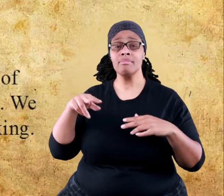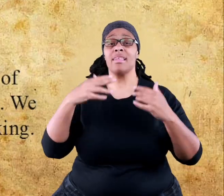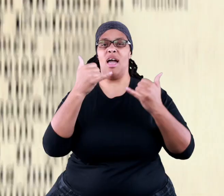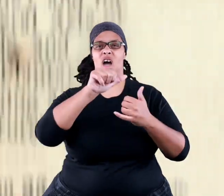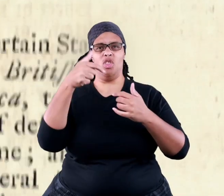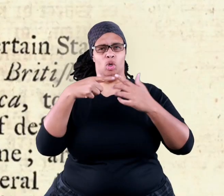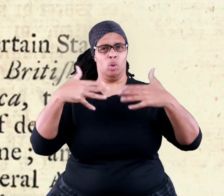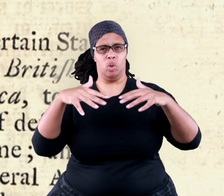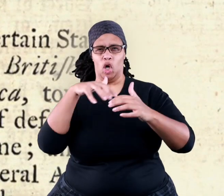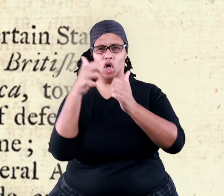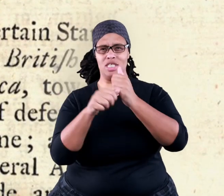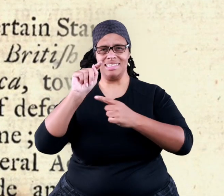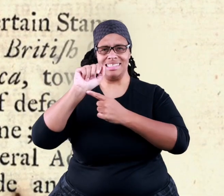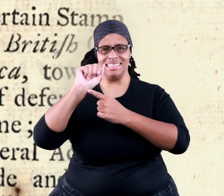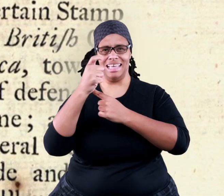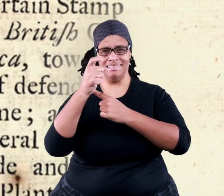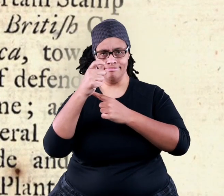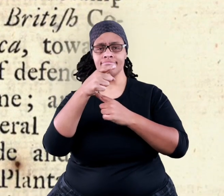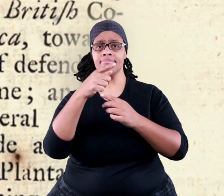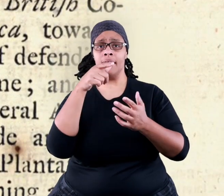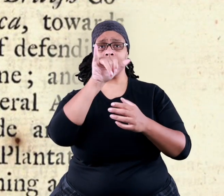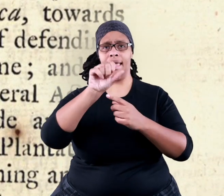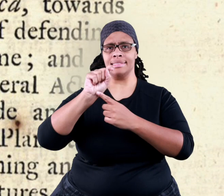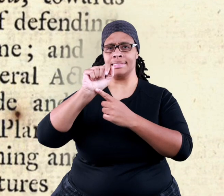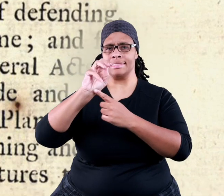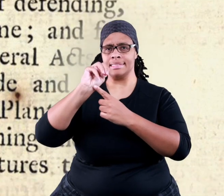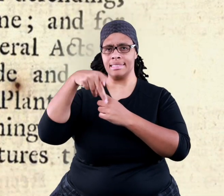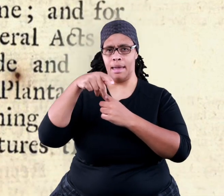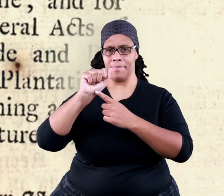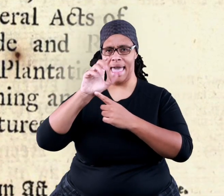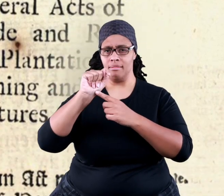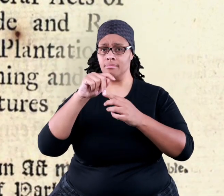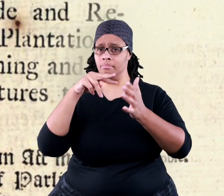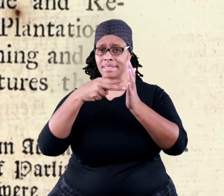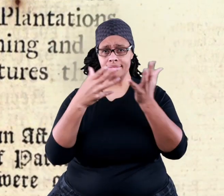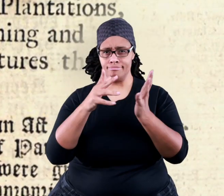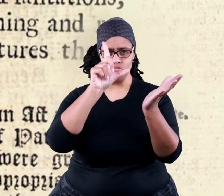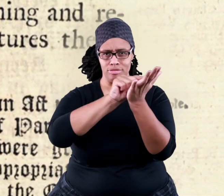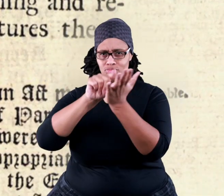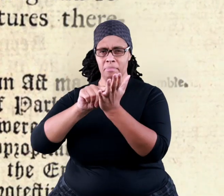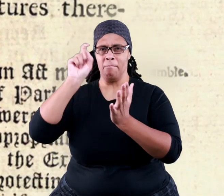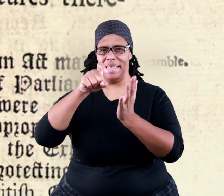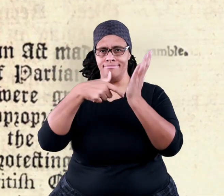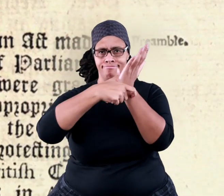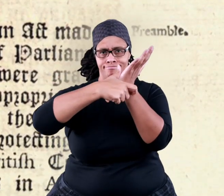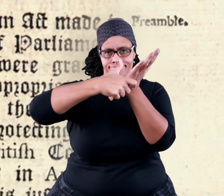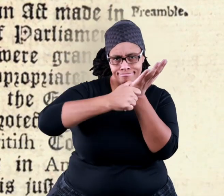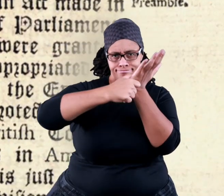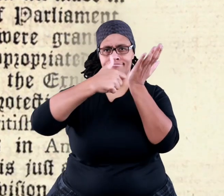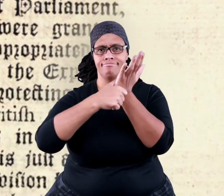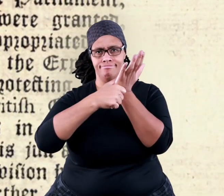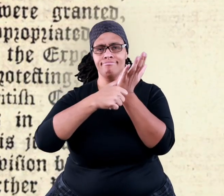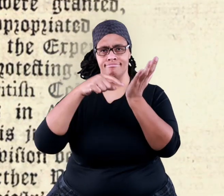crazy. Another harsh tax came through the Stamp Act, which required that many printed materials in the colonies be